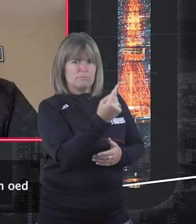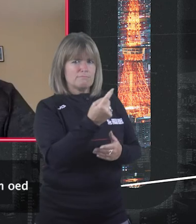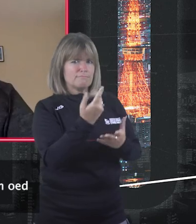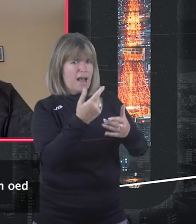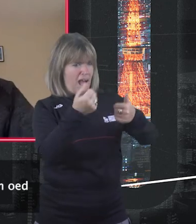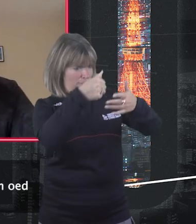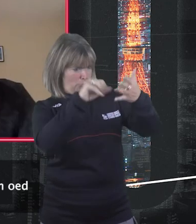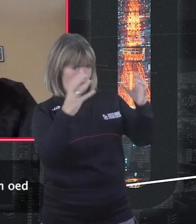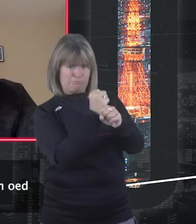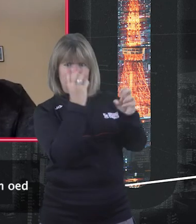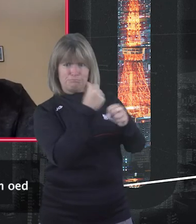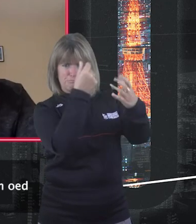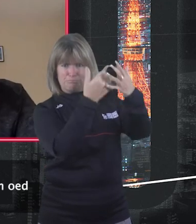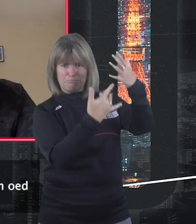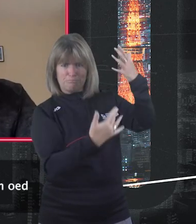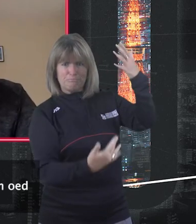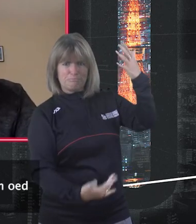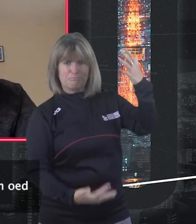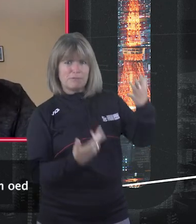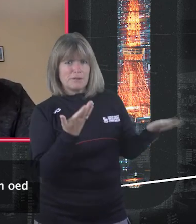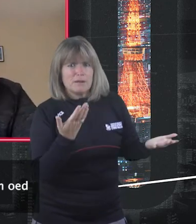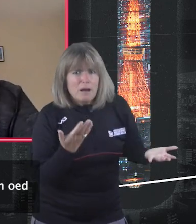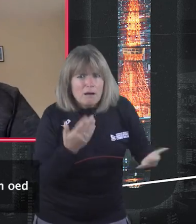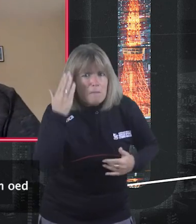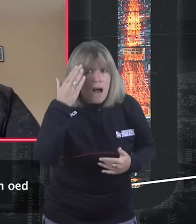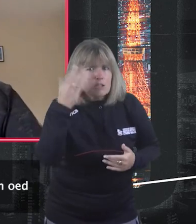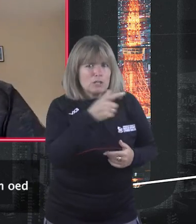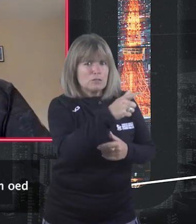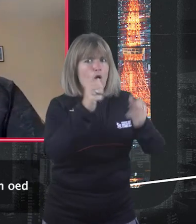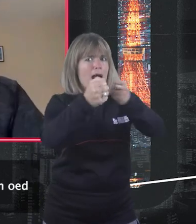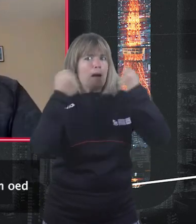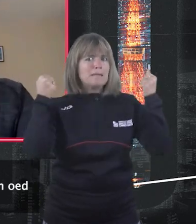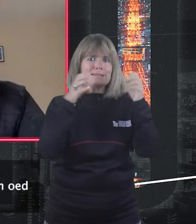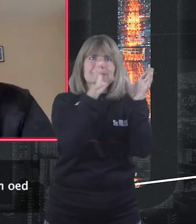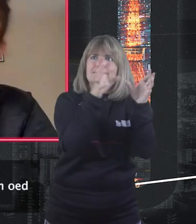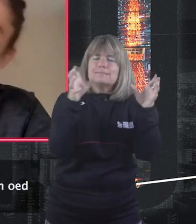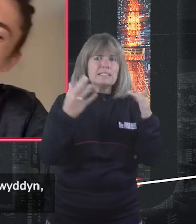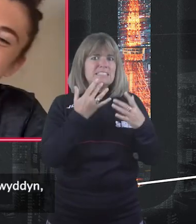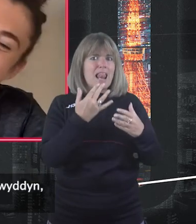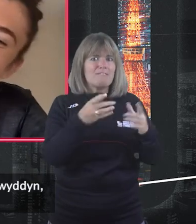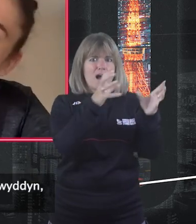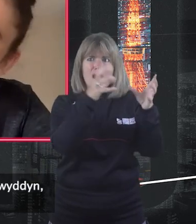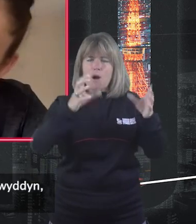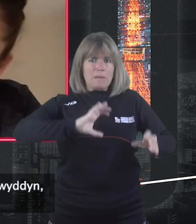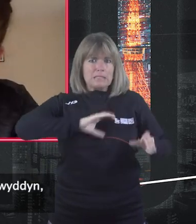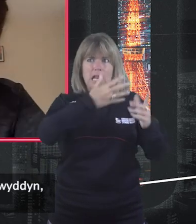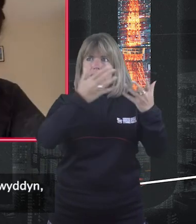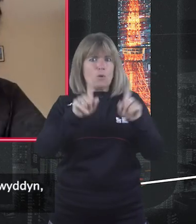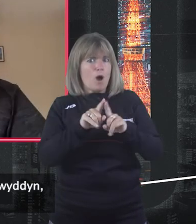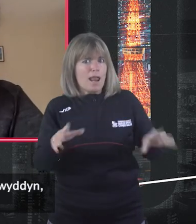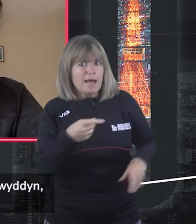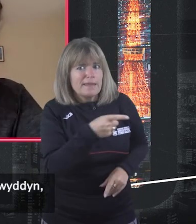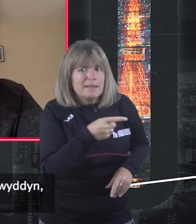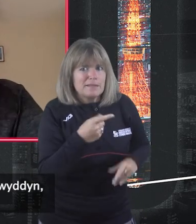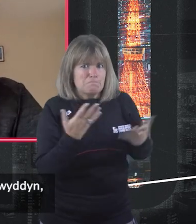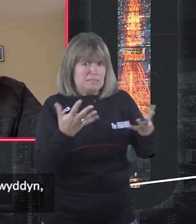many credentials. I mean, I can't even imagine your cabinet at home of silverware and medals. It must be immense, or you're having to get a